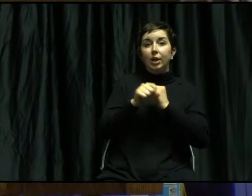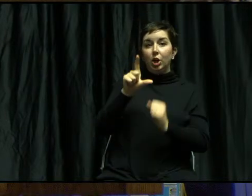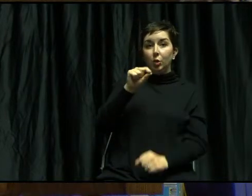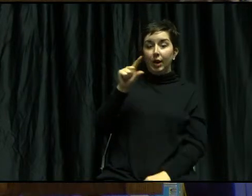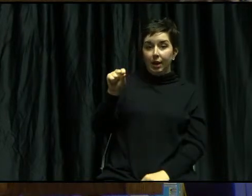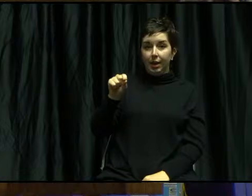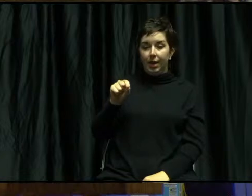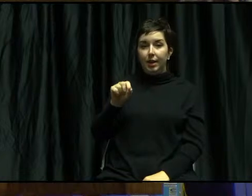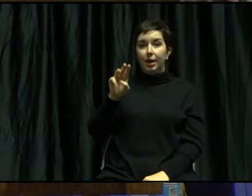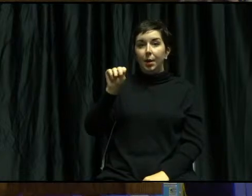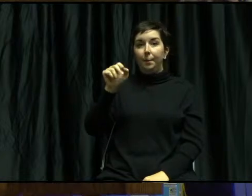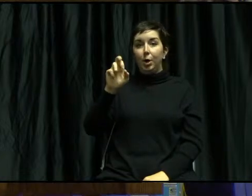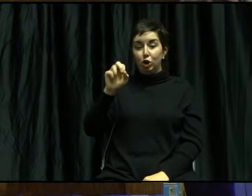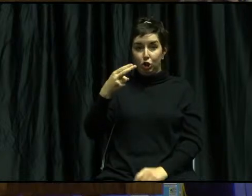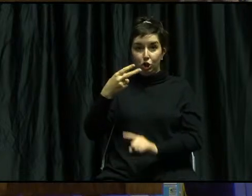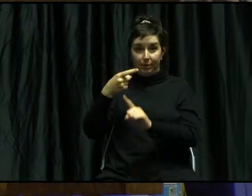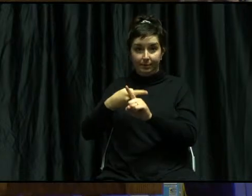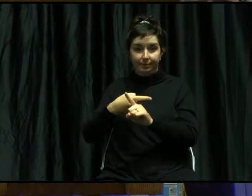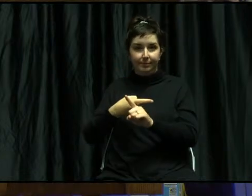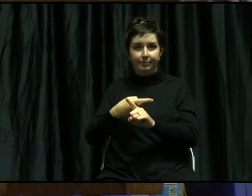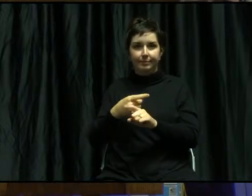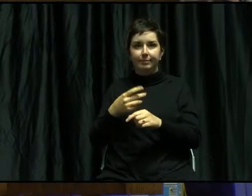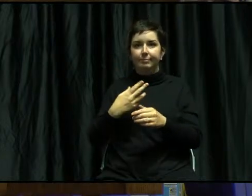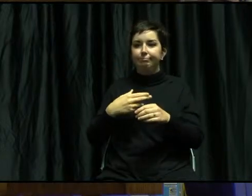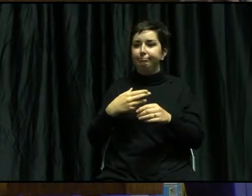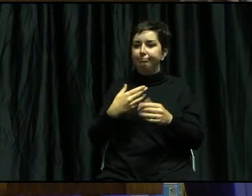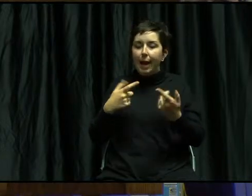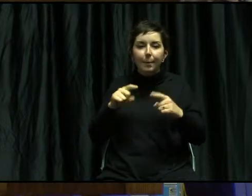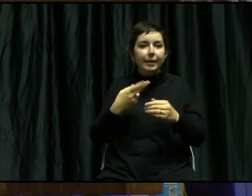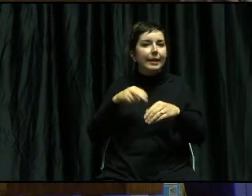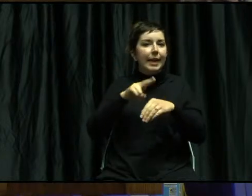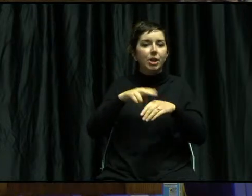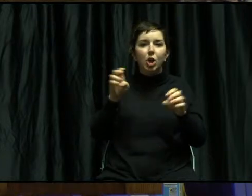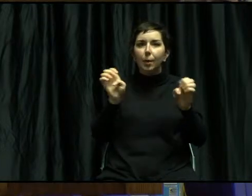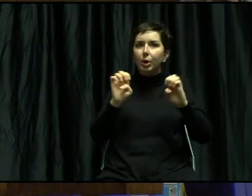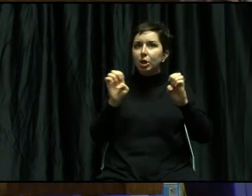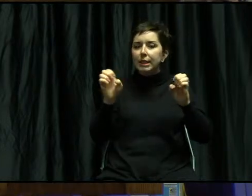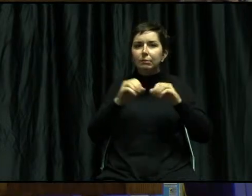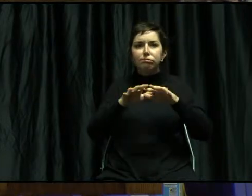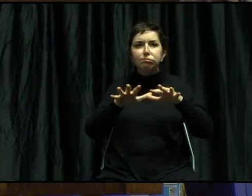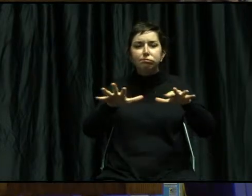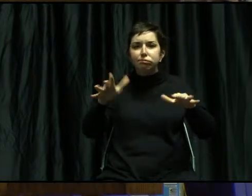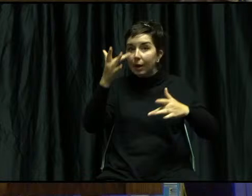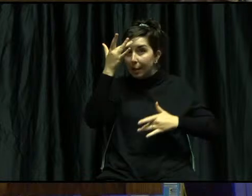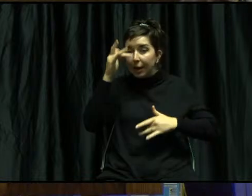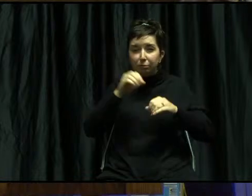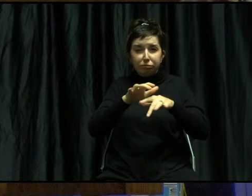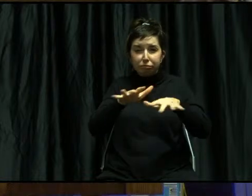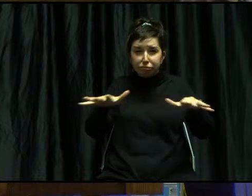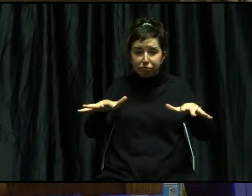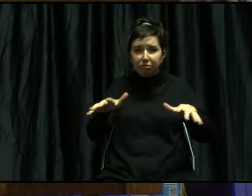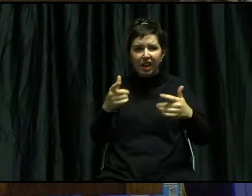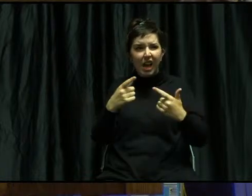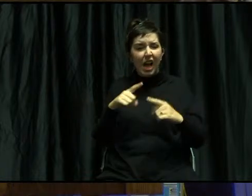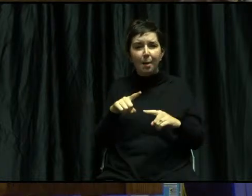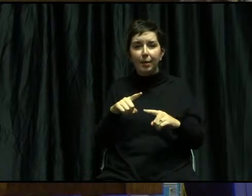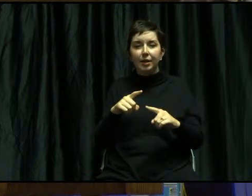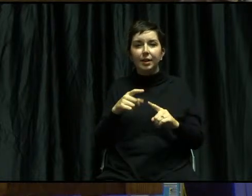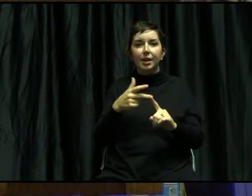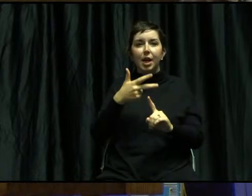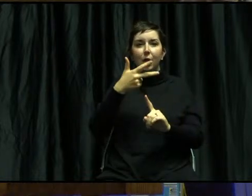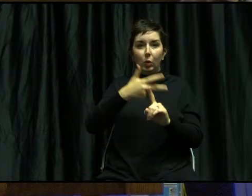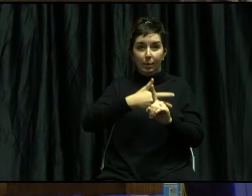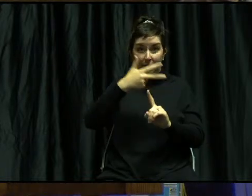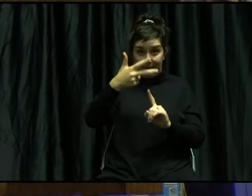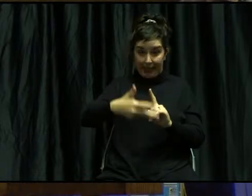a national emergency was declared as a pandemic swept the globe. And 3 months after the pandemic was